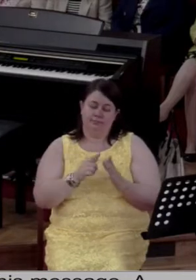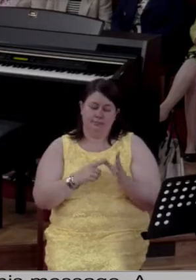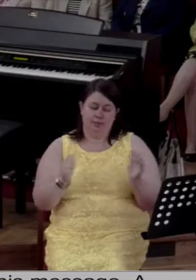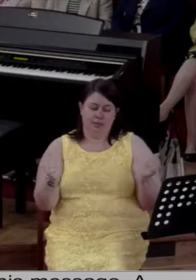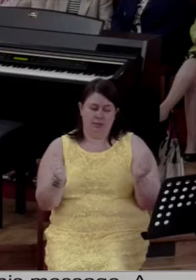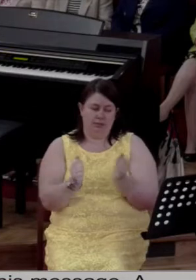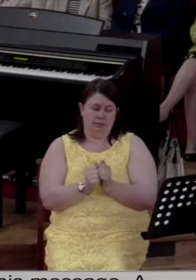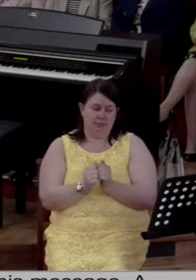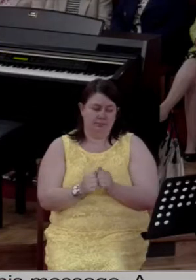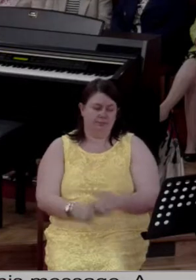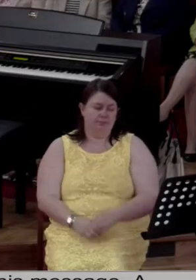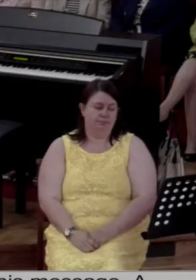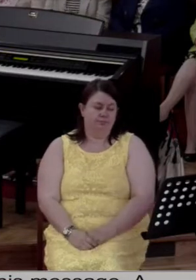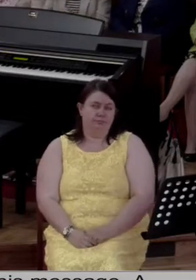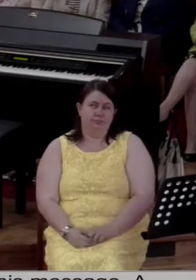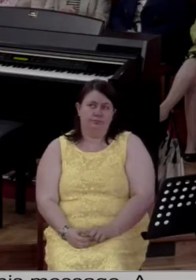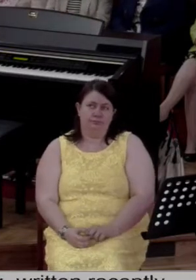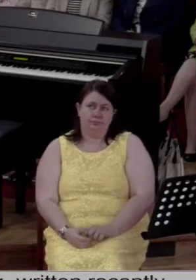Amen.